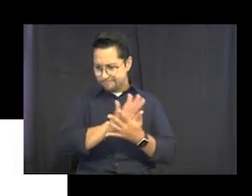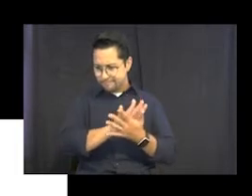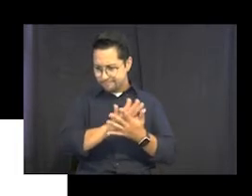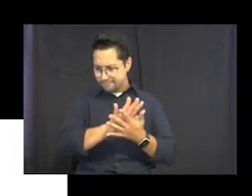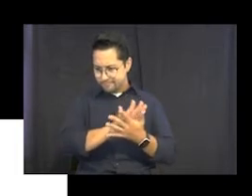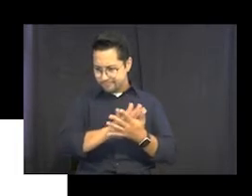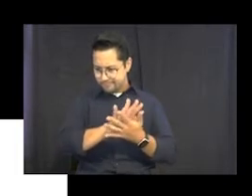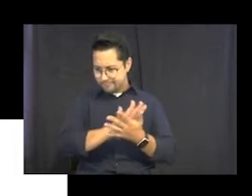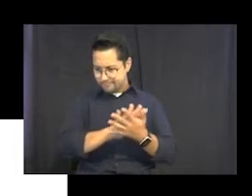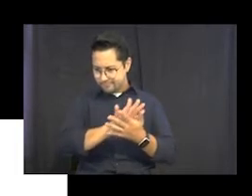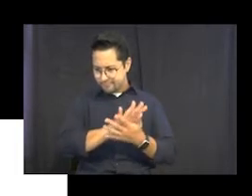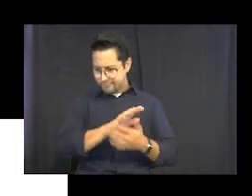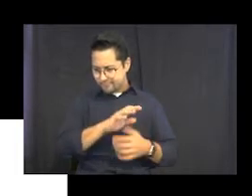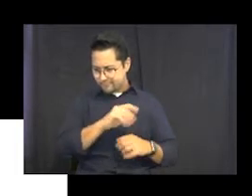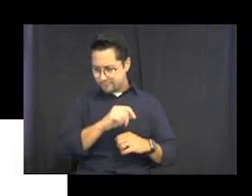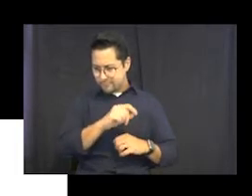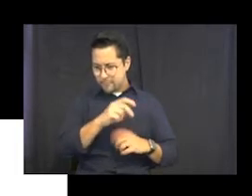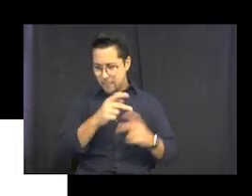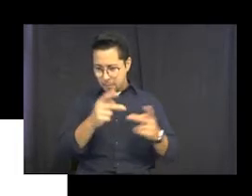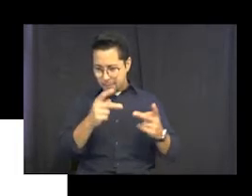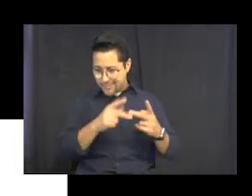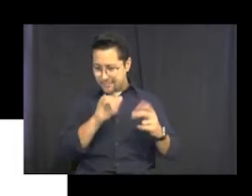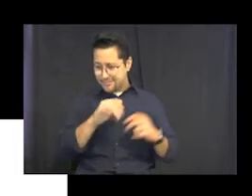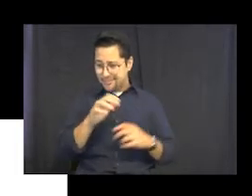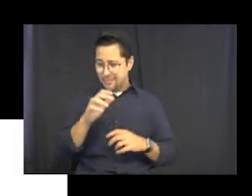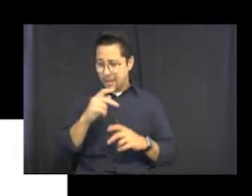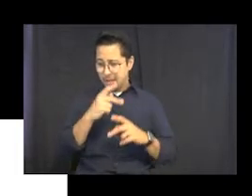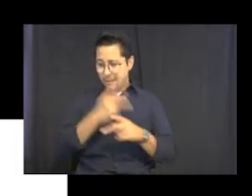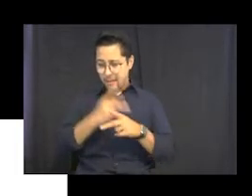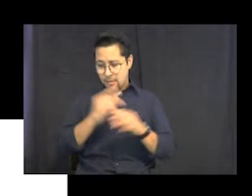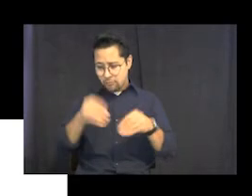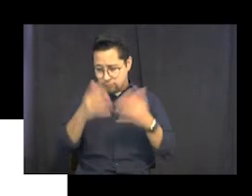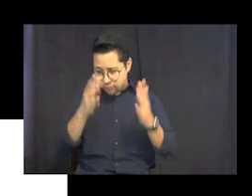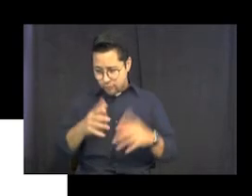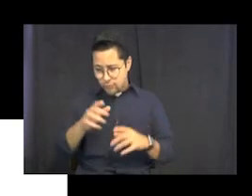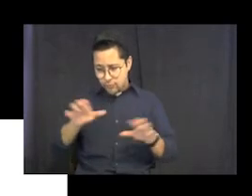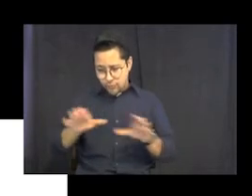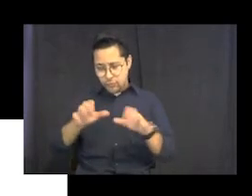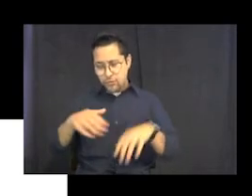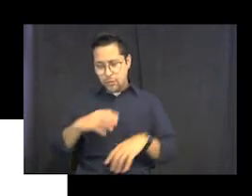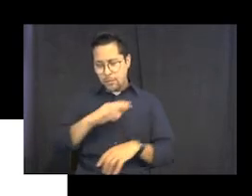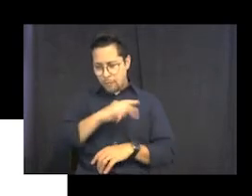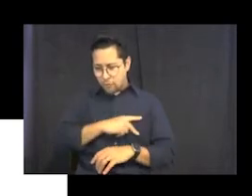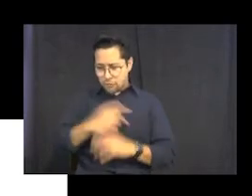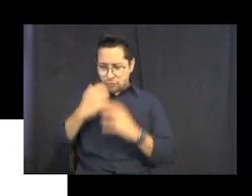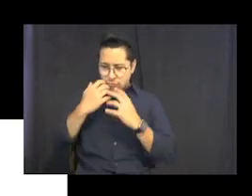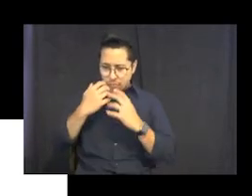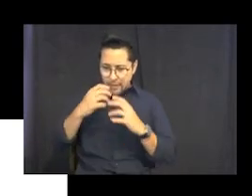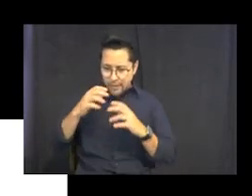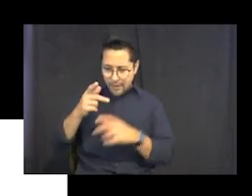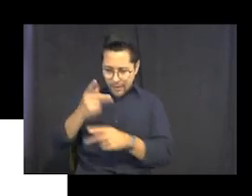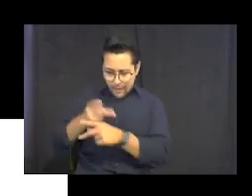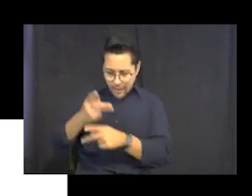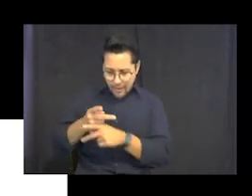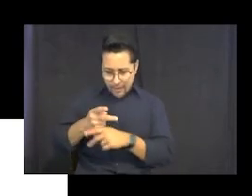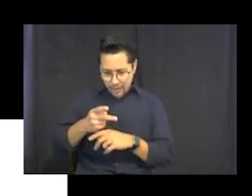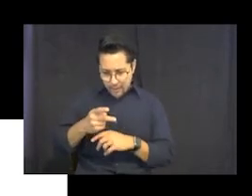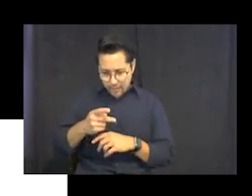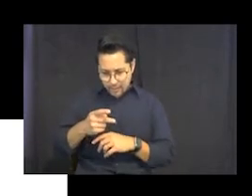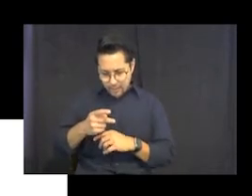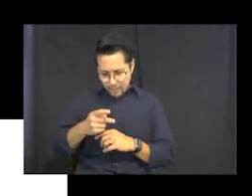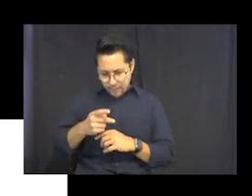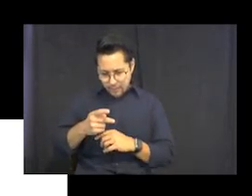The physician that caregivers do personal care, and it was critical they do it on